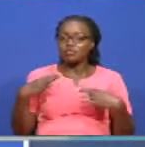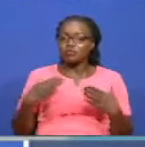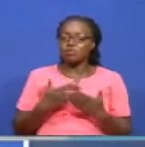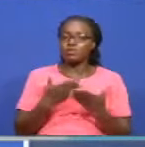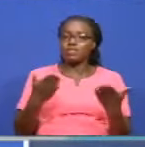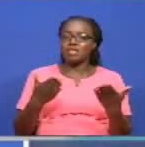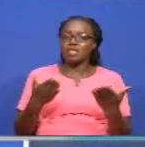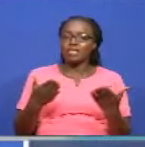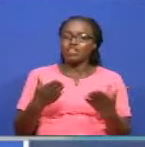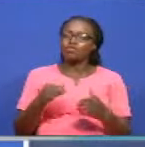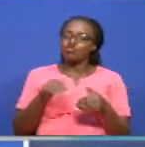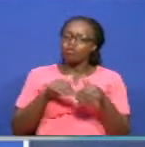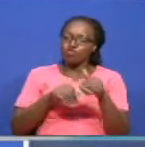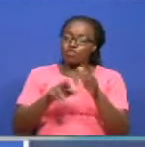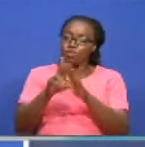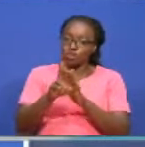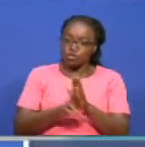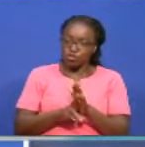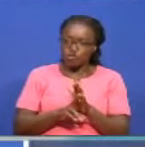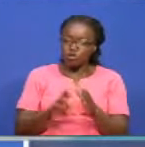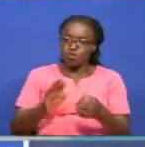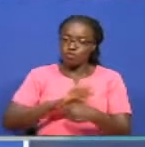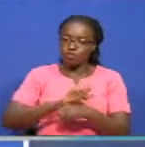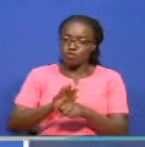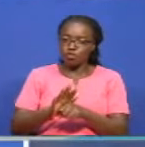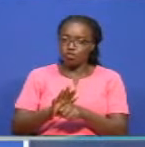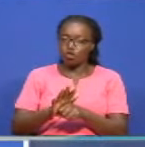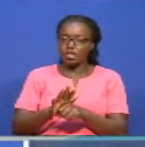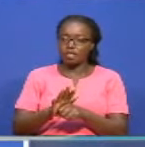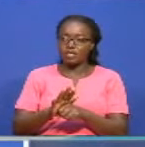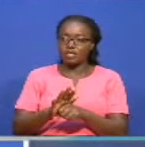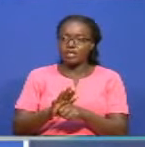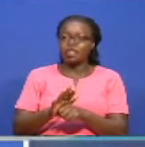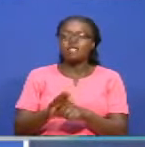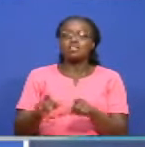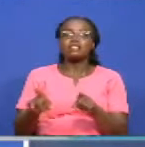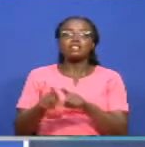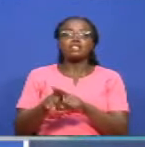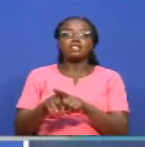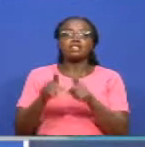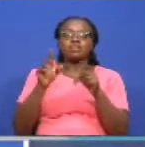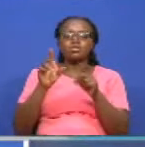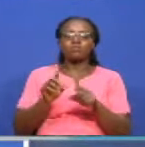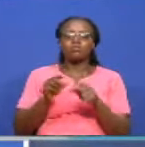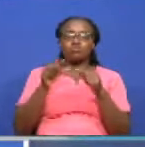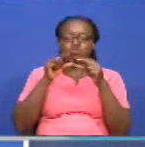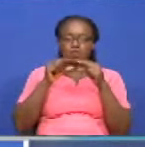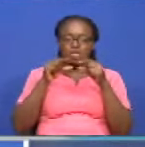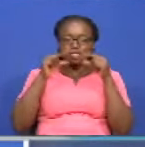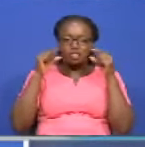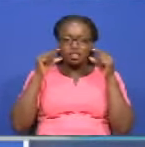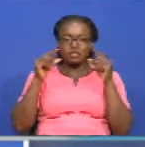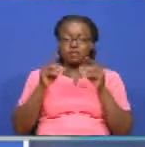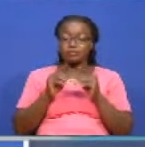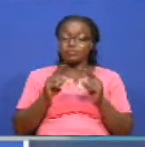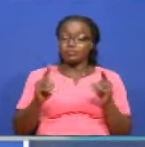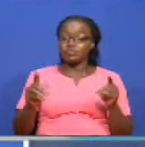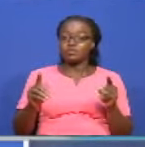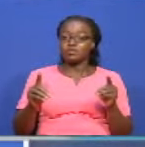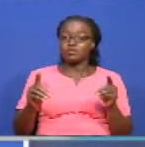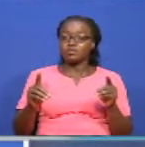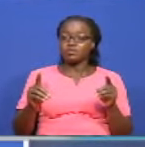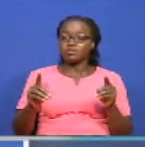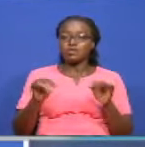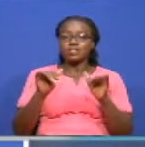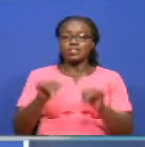adhere to guidelines on COVID-19 prevention, such as use of masks, keeping 1 meter distance, and staying